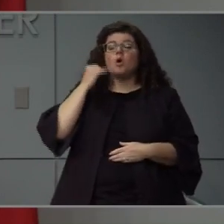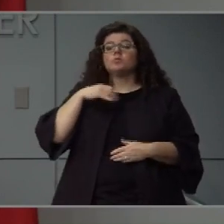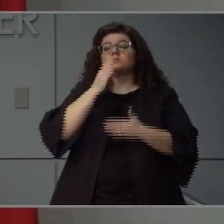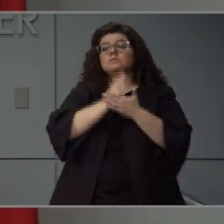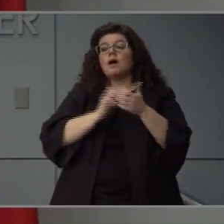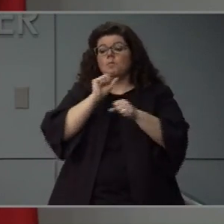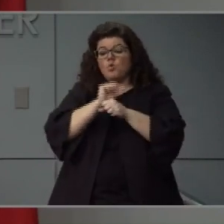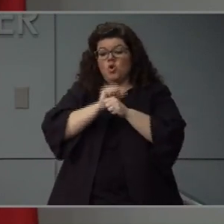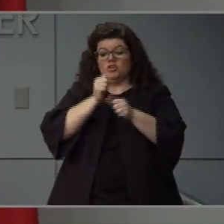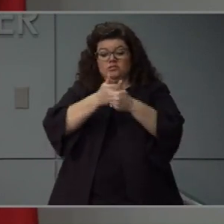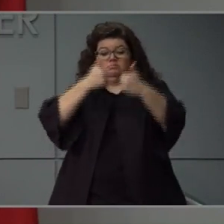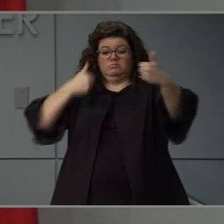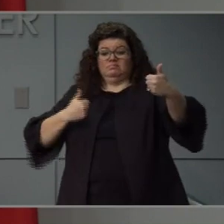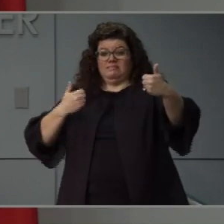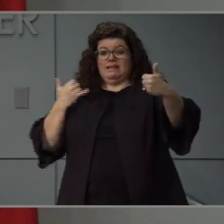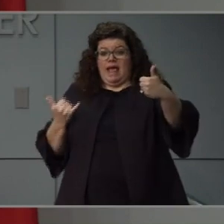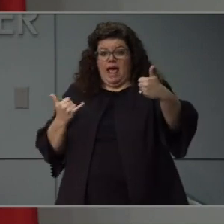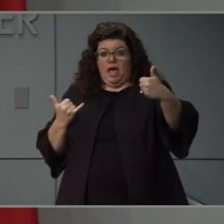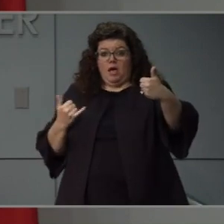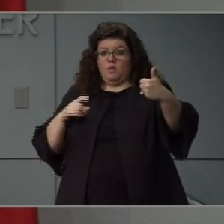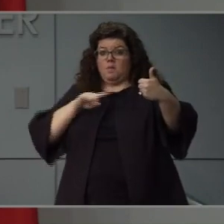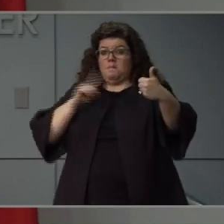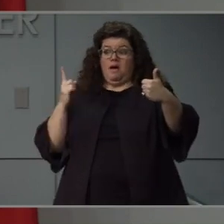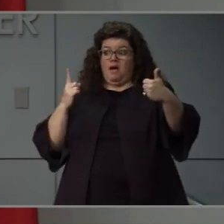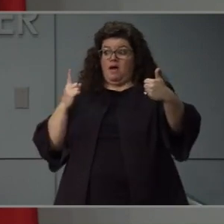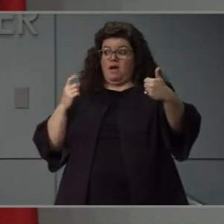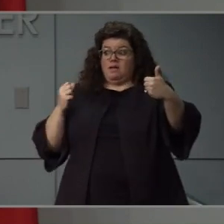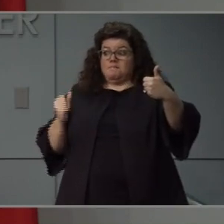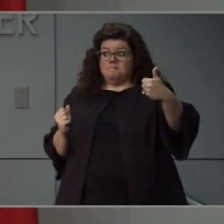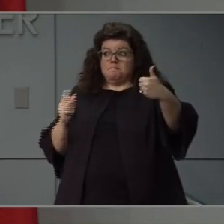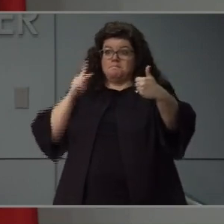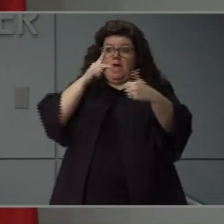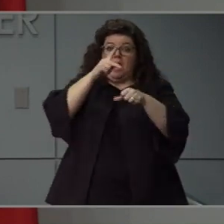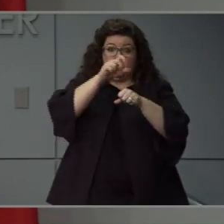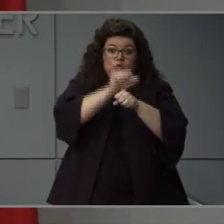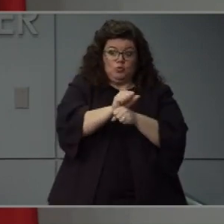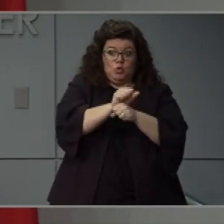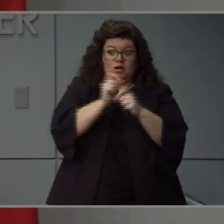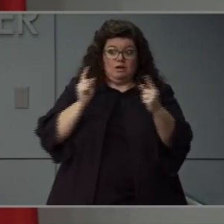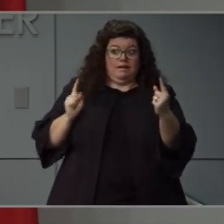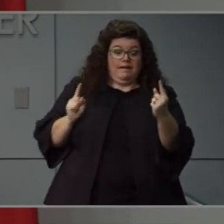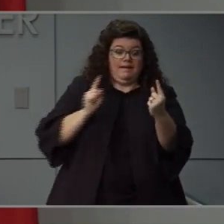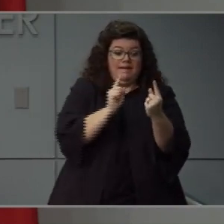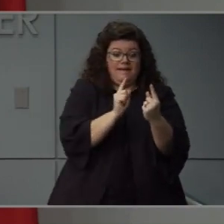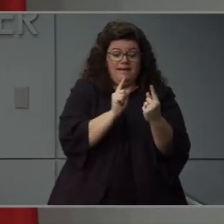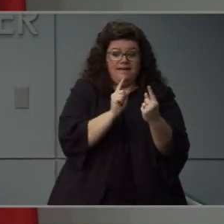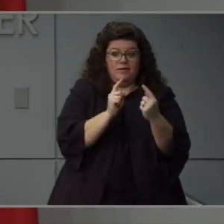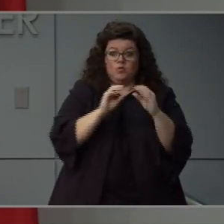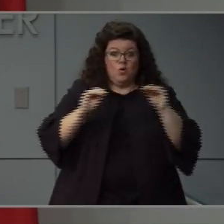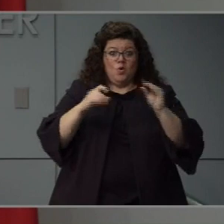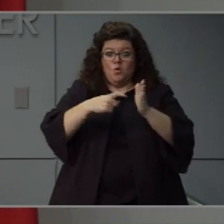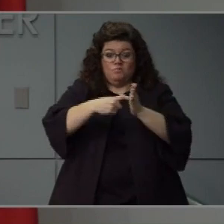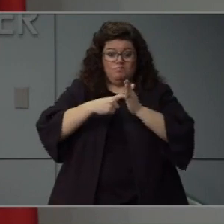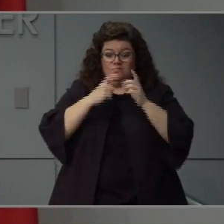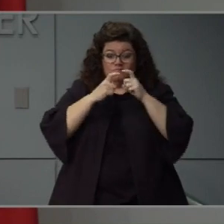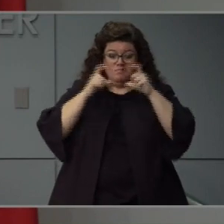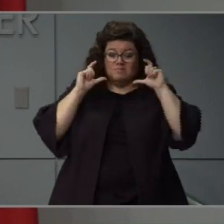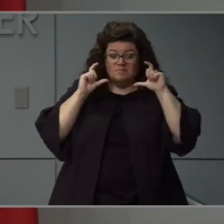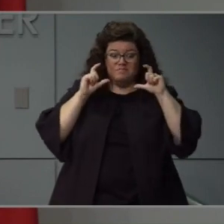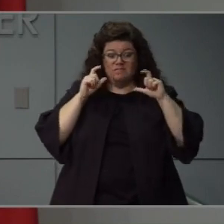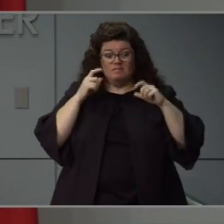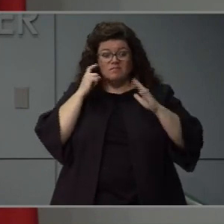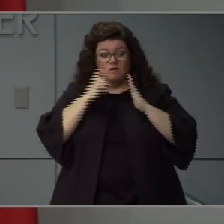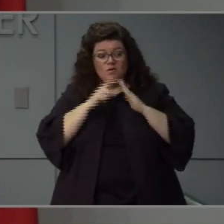working remotely, but may have reservations about going into a workplace that doesn't have that mandate for that collective